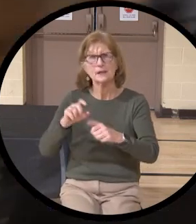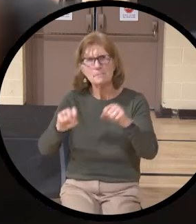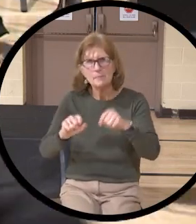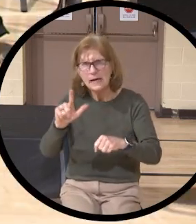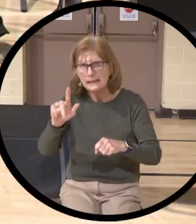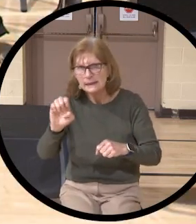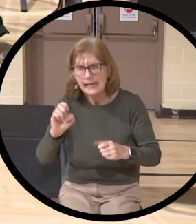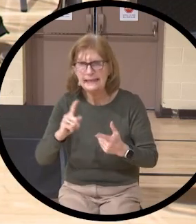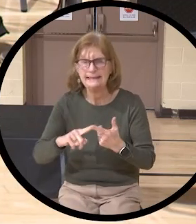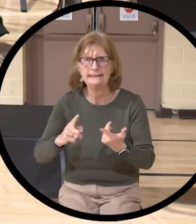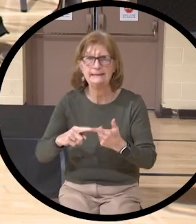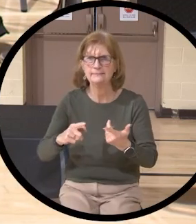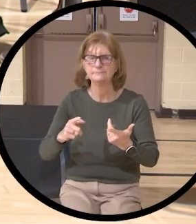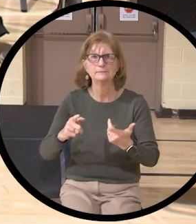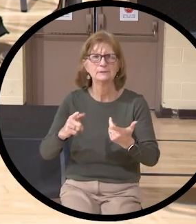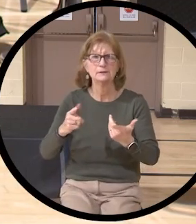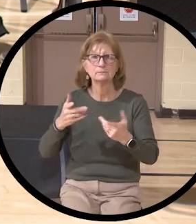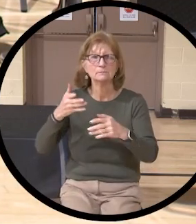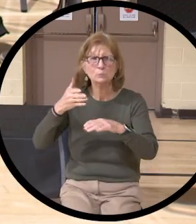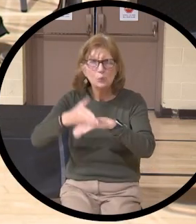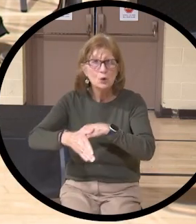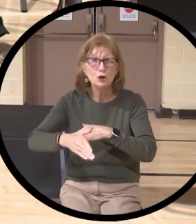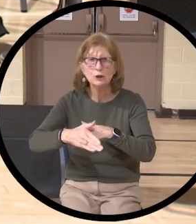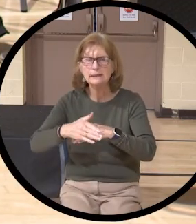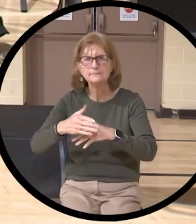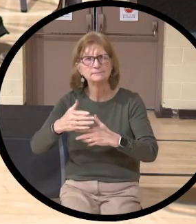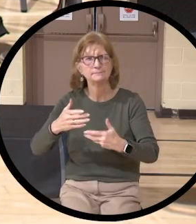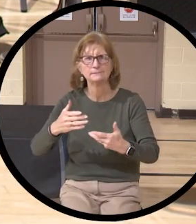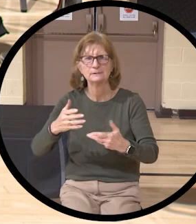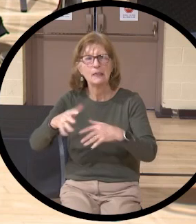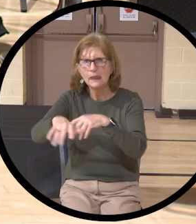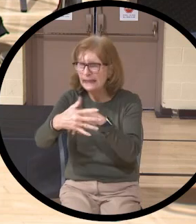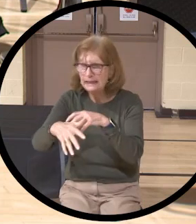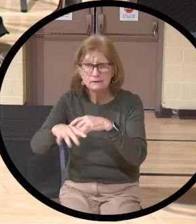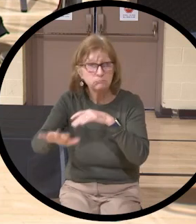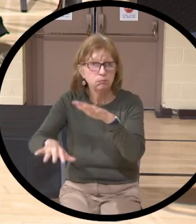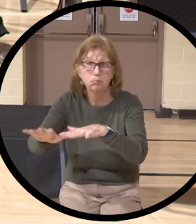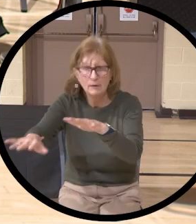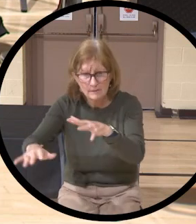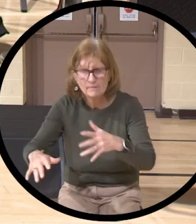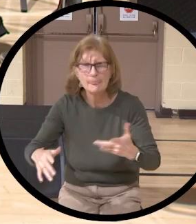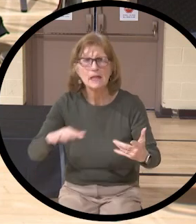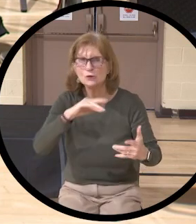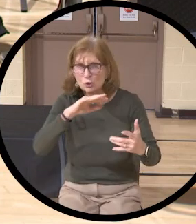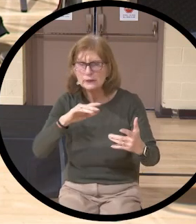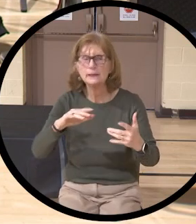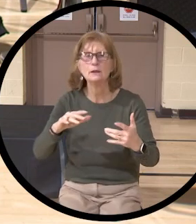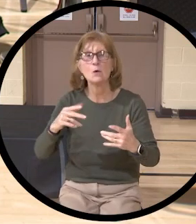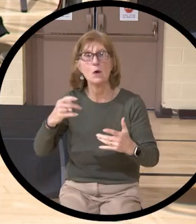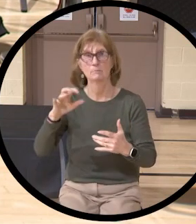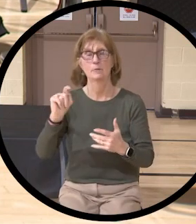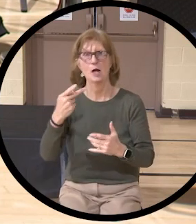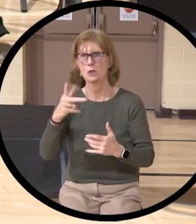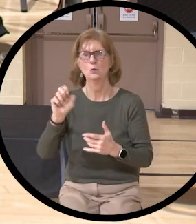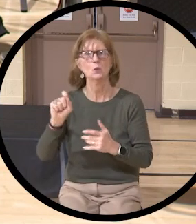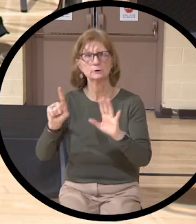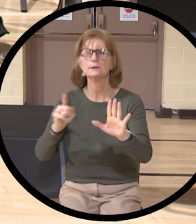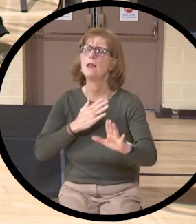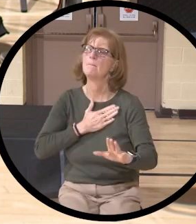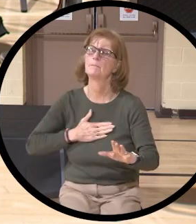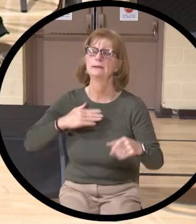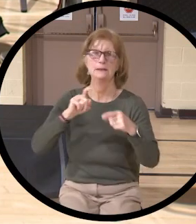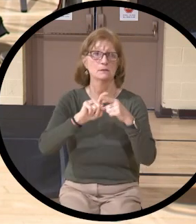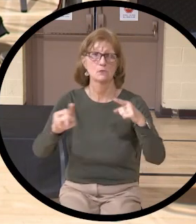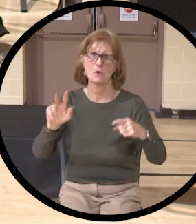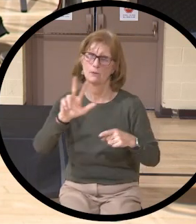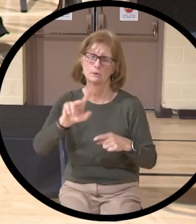think the hope is that we're not actually adding anything. We're converting, what's a vehicle lane to bike lanes, and